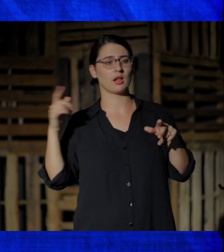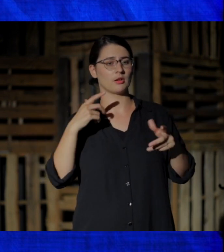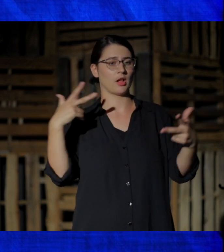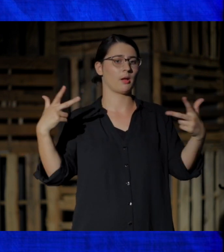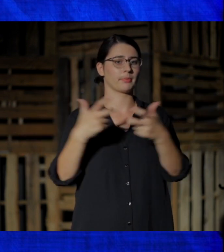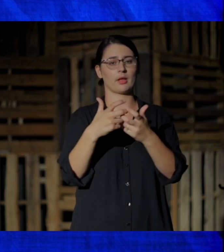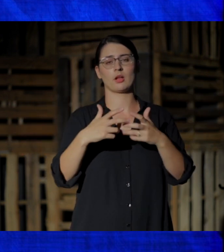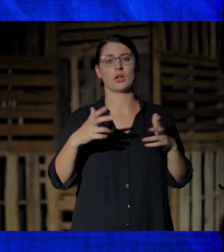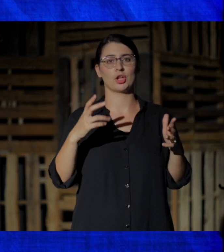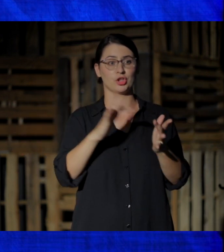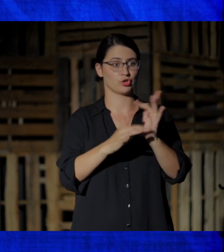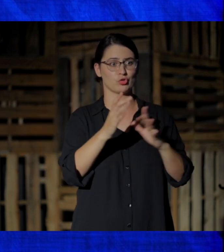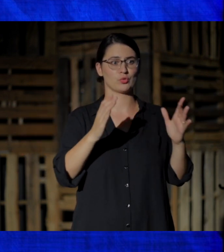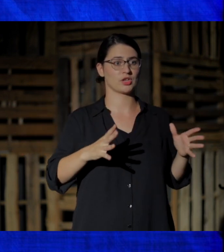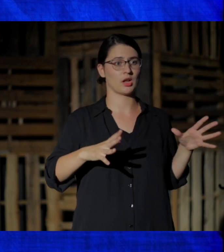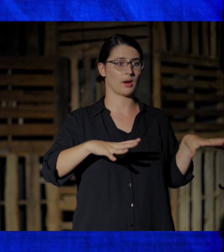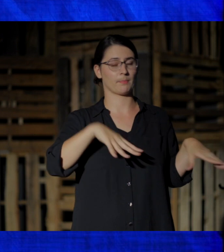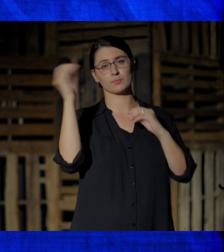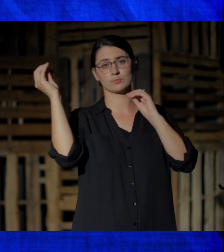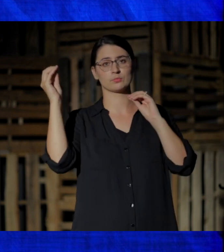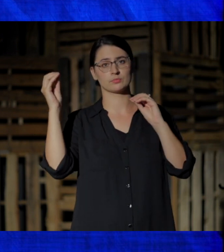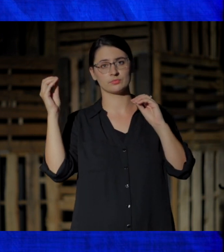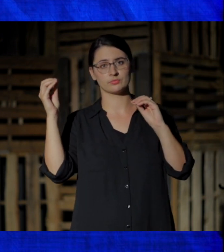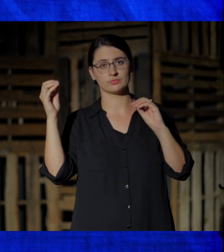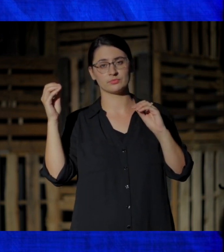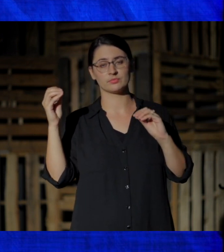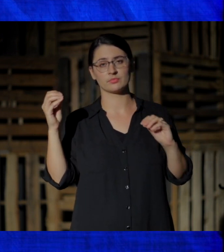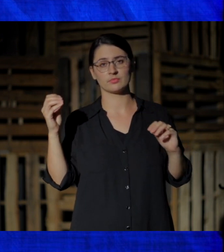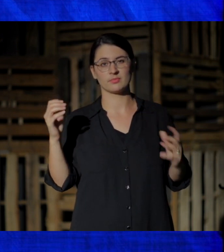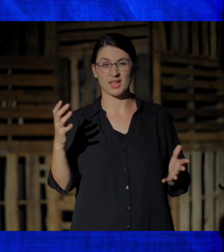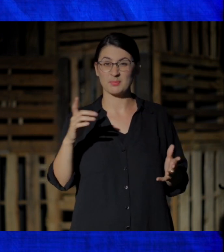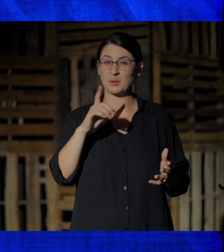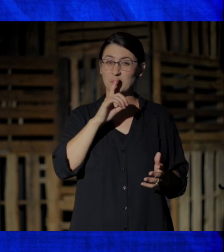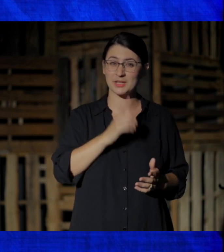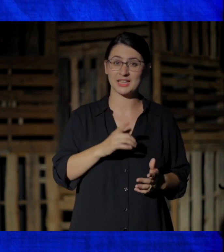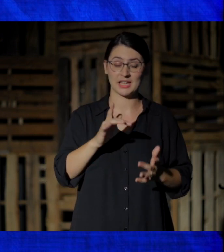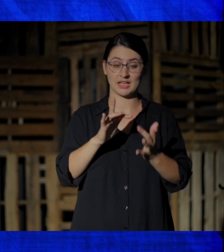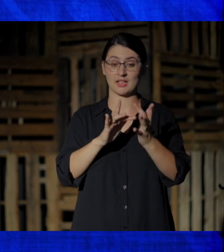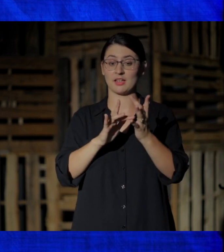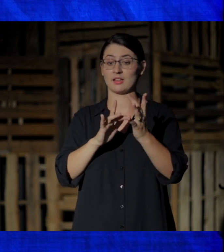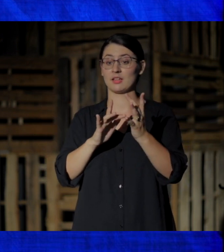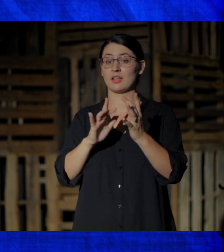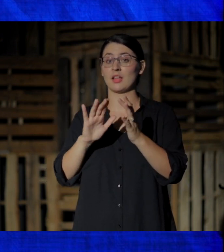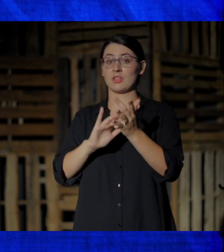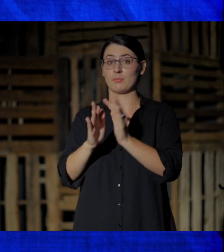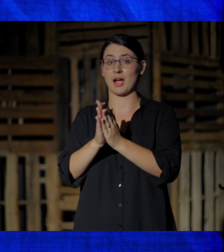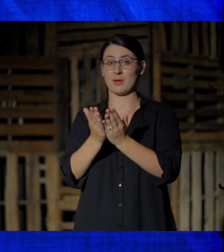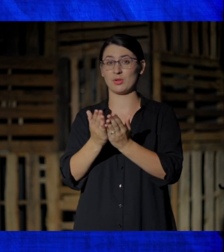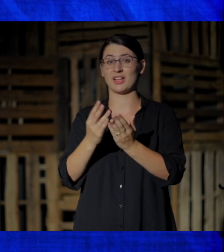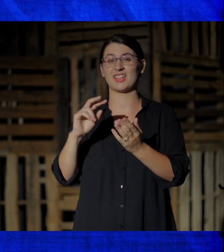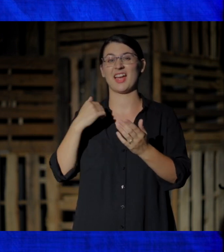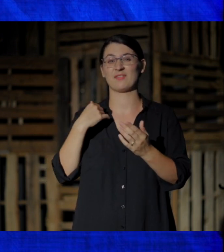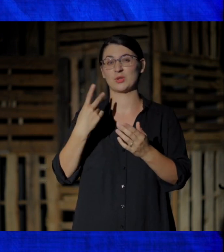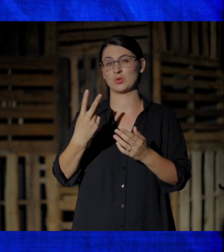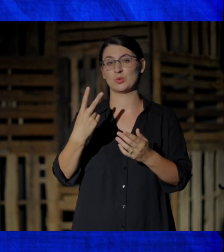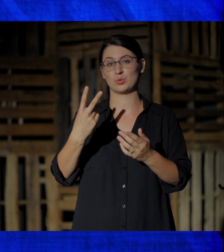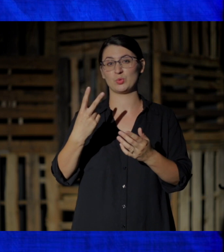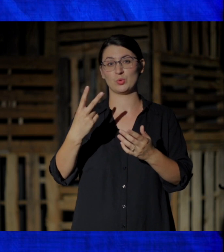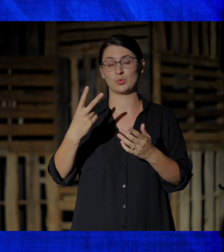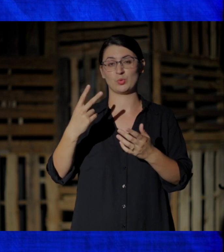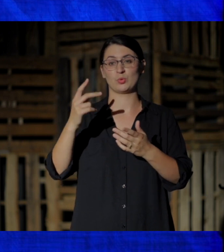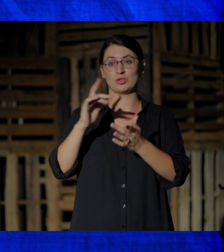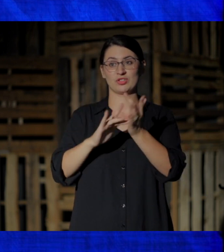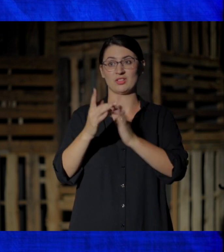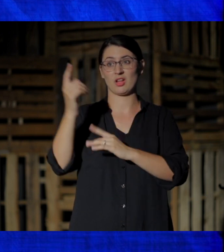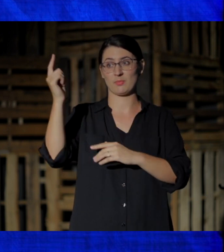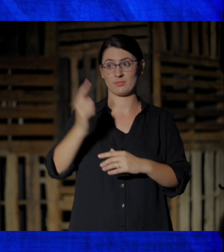know, that there's really, the Bible speaks of a second coming of Christ, but I was always really confused because there seemed to be like, in the church, there seemed to